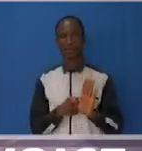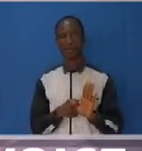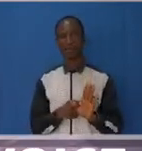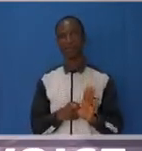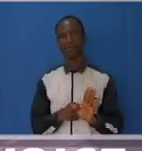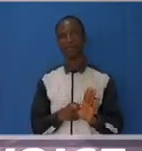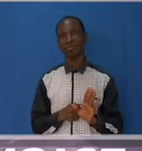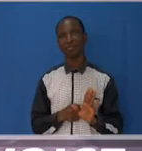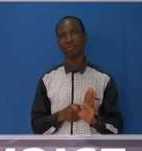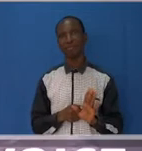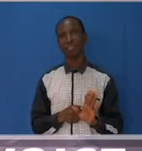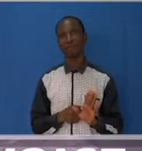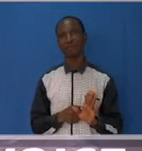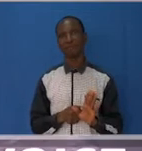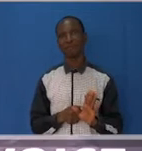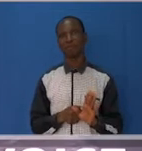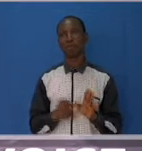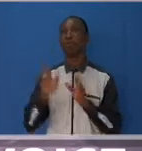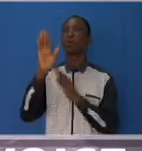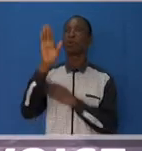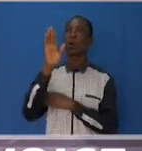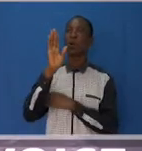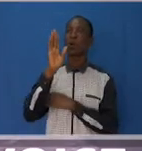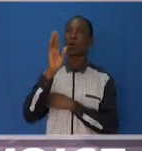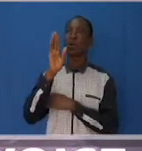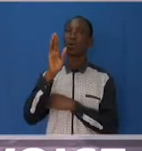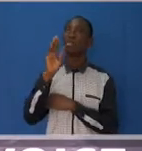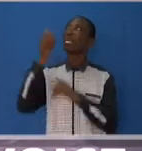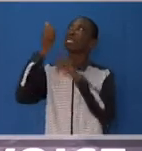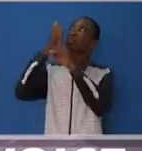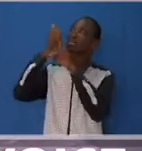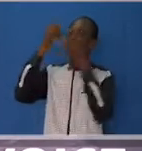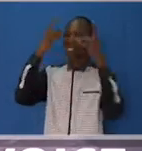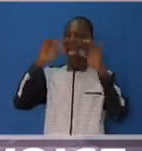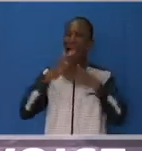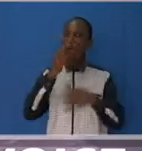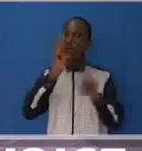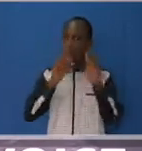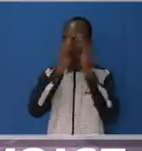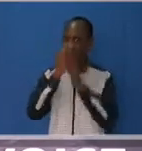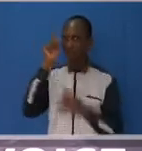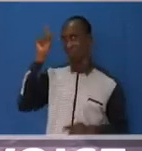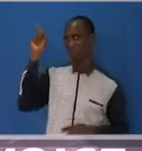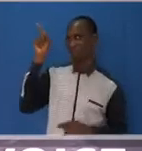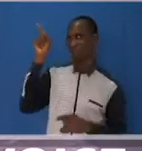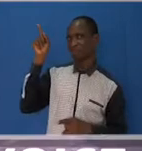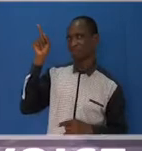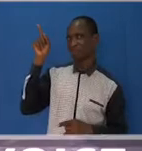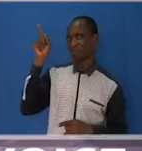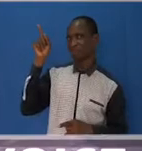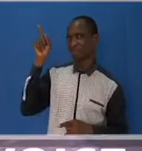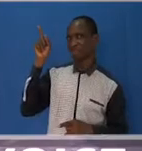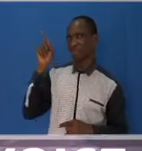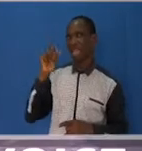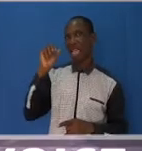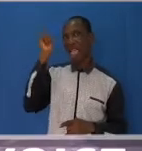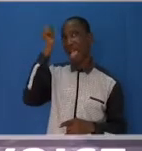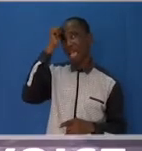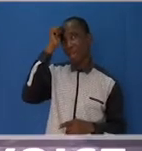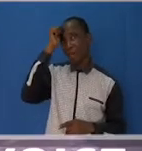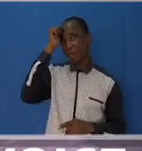onyankopon efa ne som ho ebre bia ono na oka de obe na ye hunu se Adam ne mamie